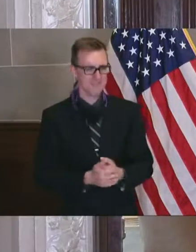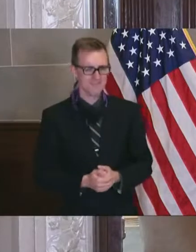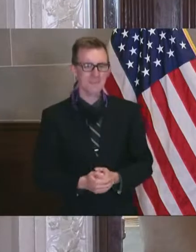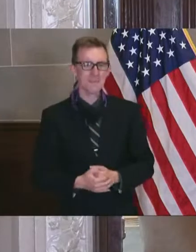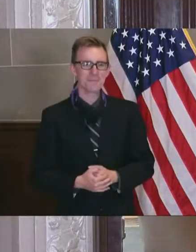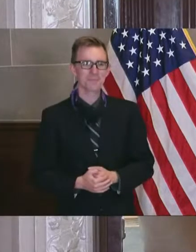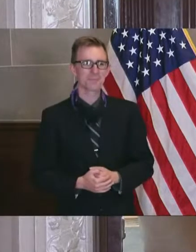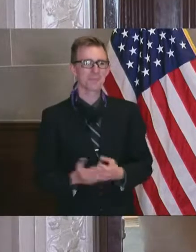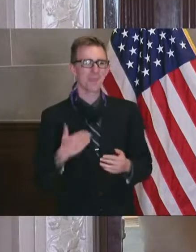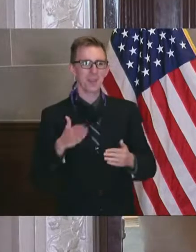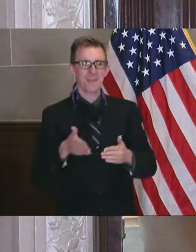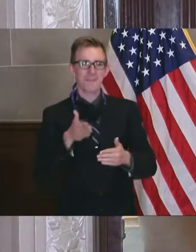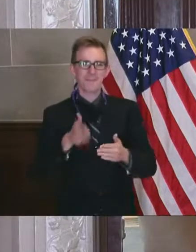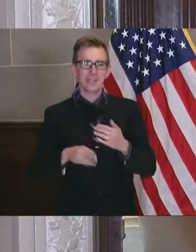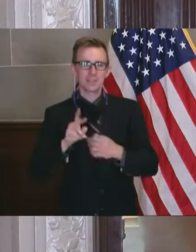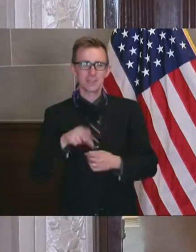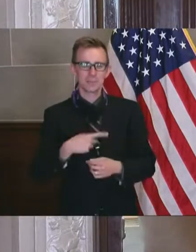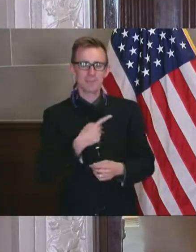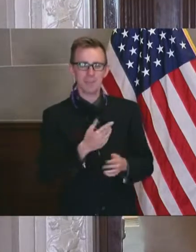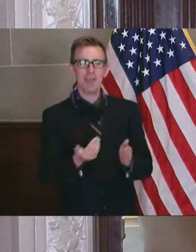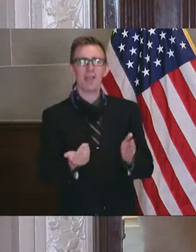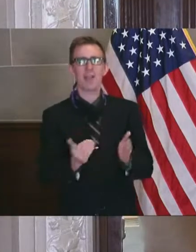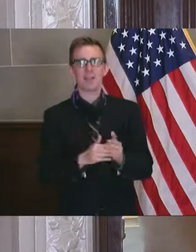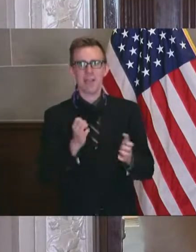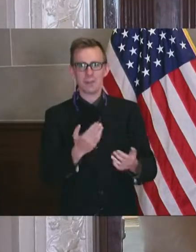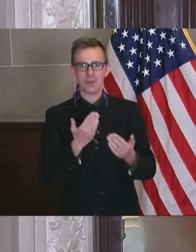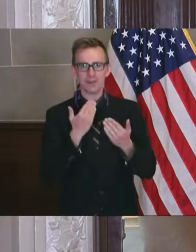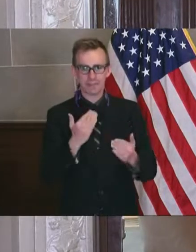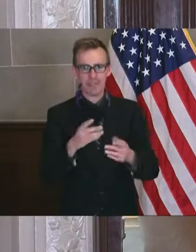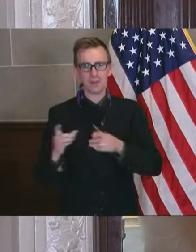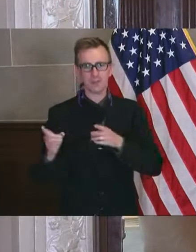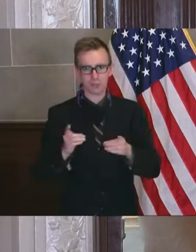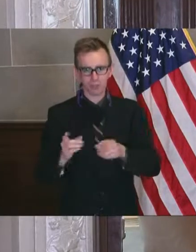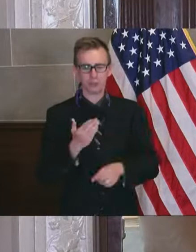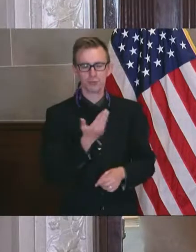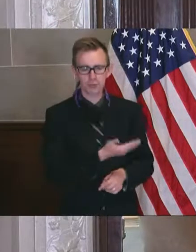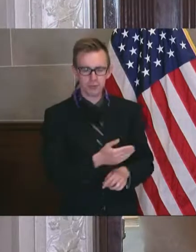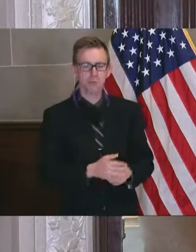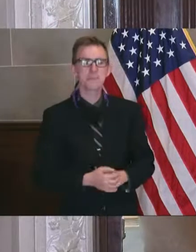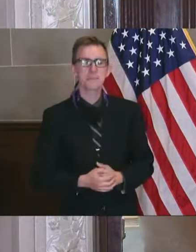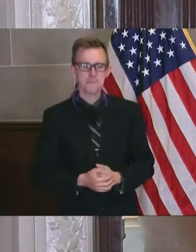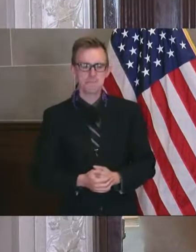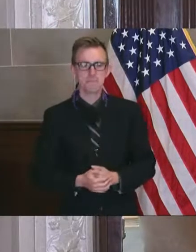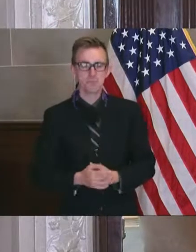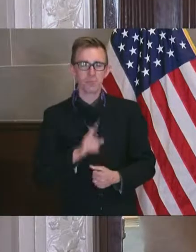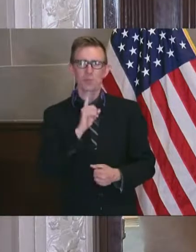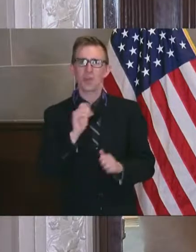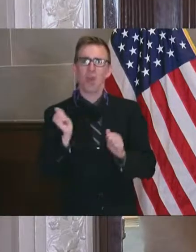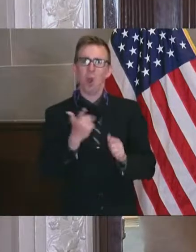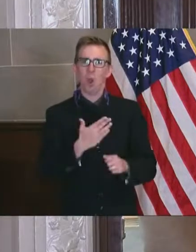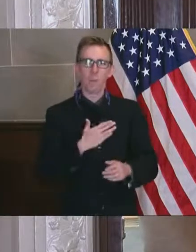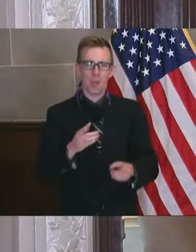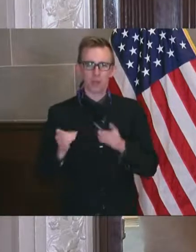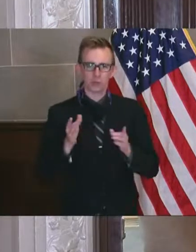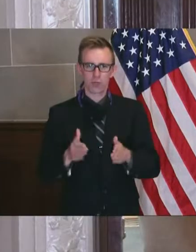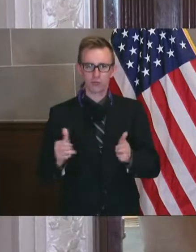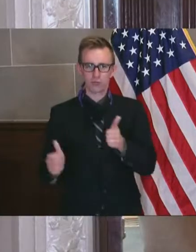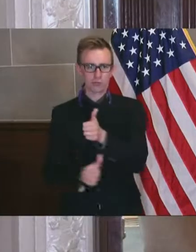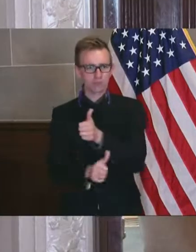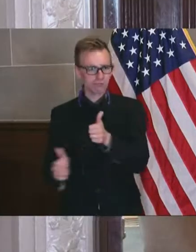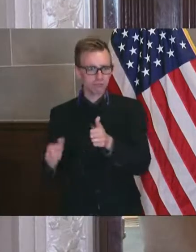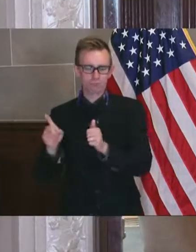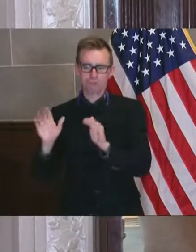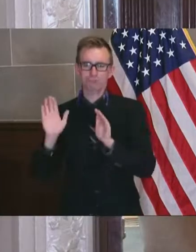you. Let me just finish up, and again, I just want to thank the director, for all my directors have just been outstanding during